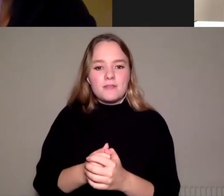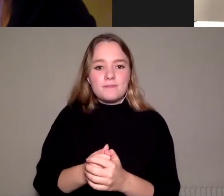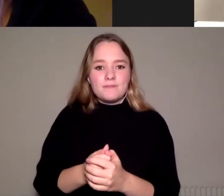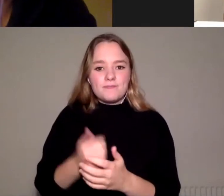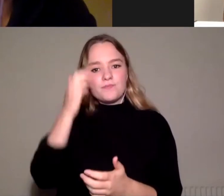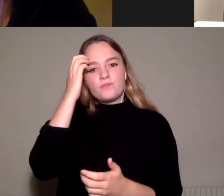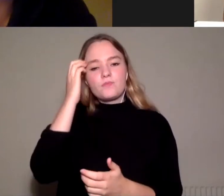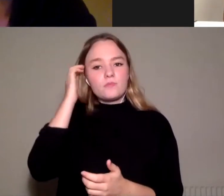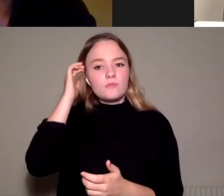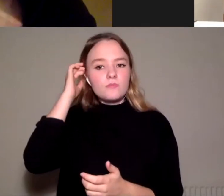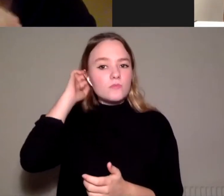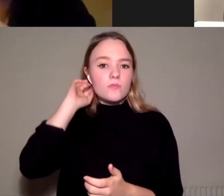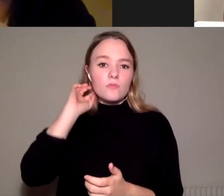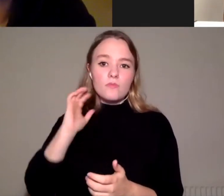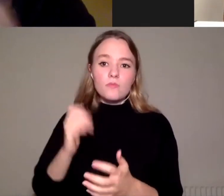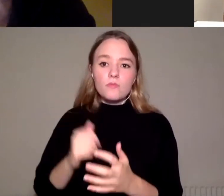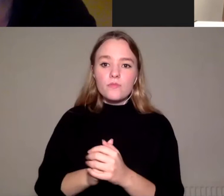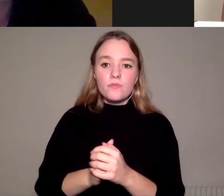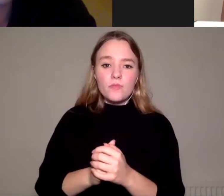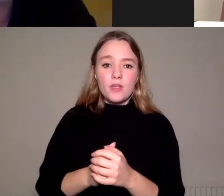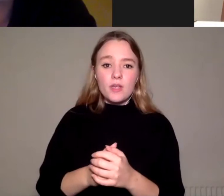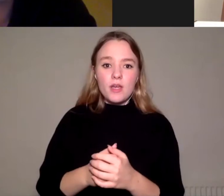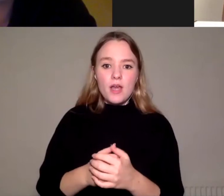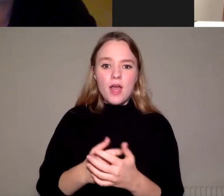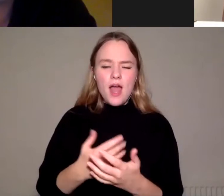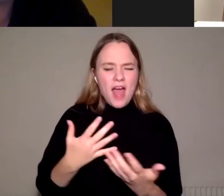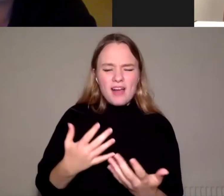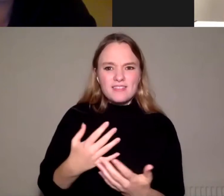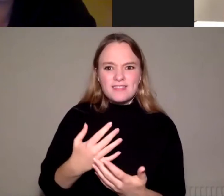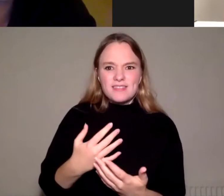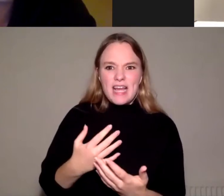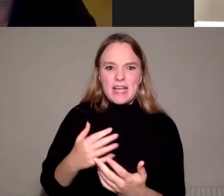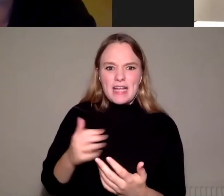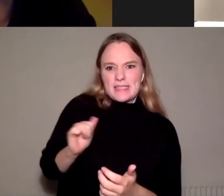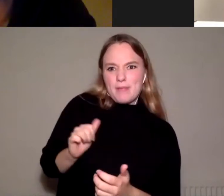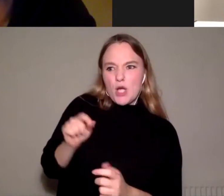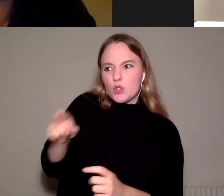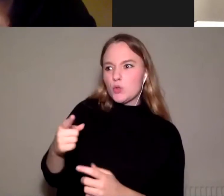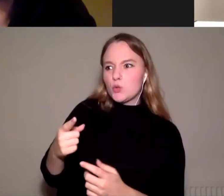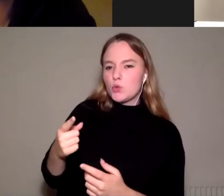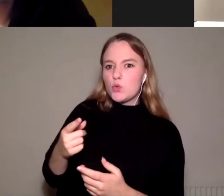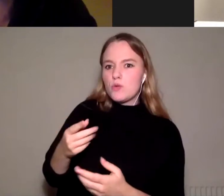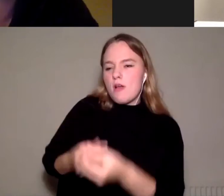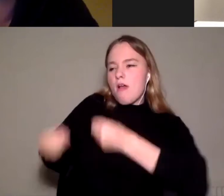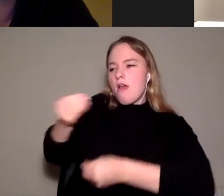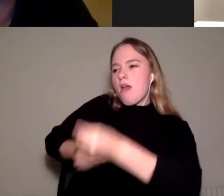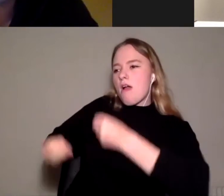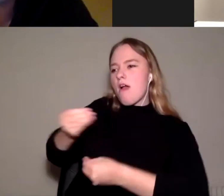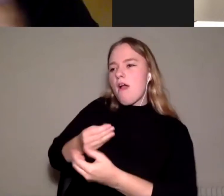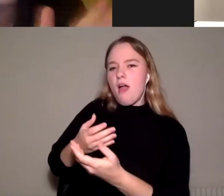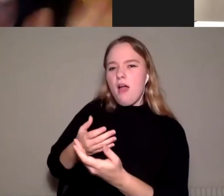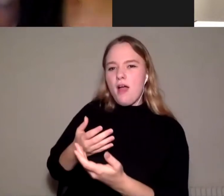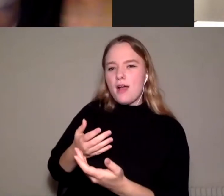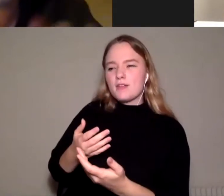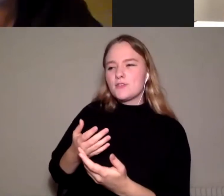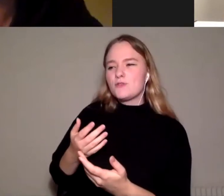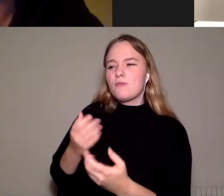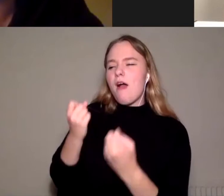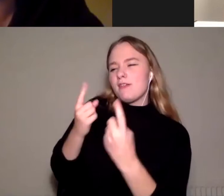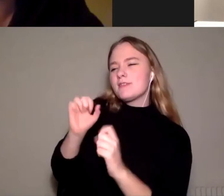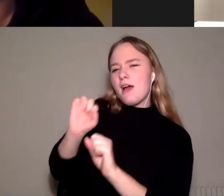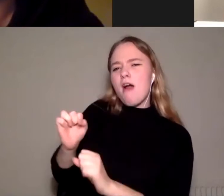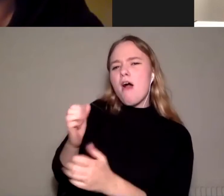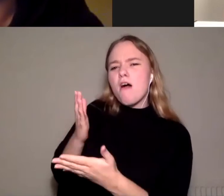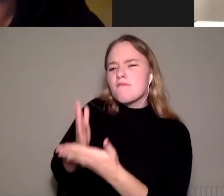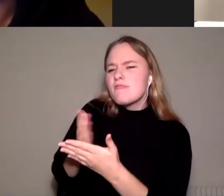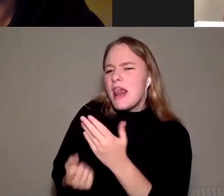like asking you to convince them that something you're experiencing is real. It's like, that is white privilege in